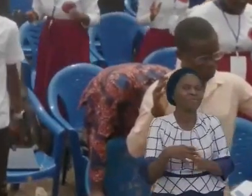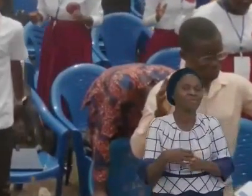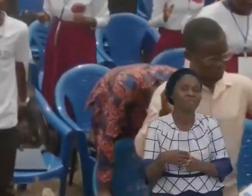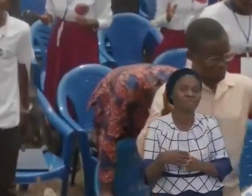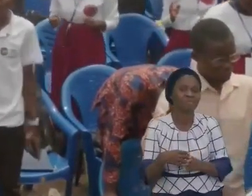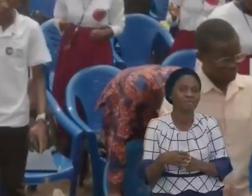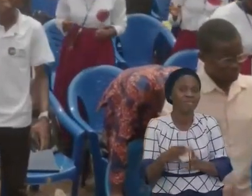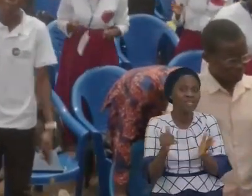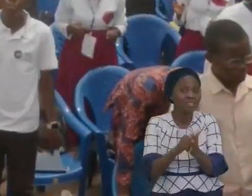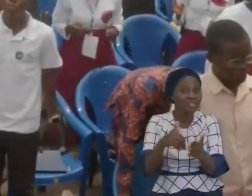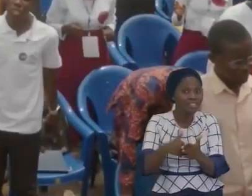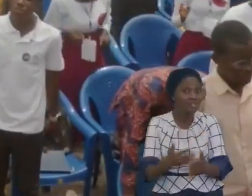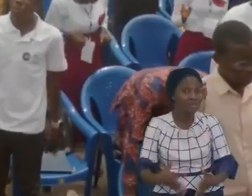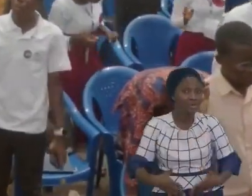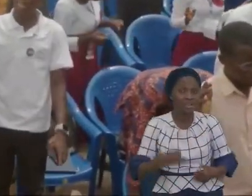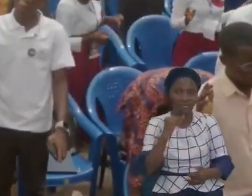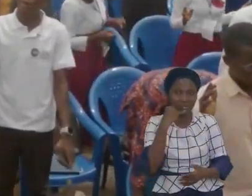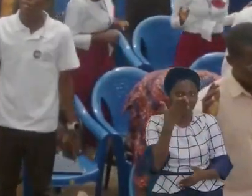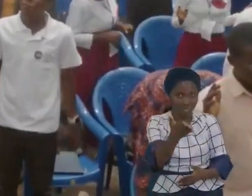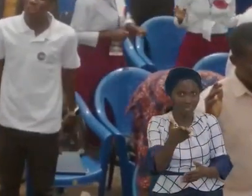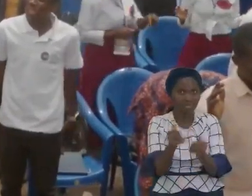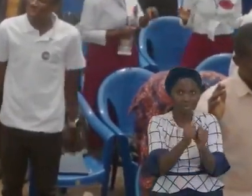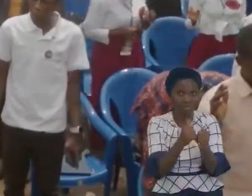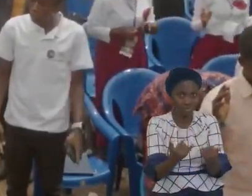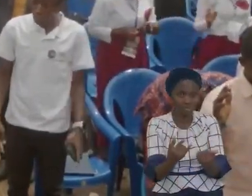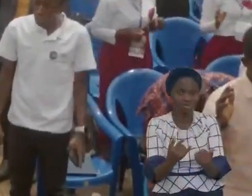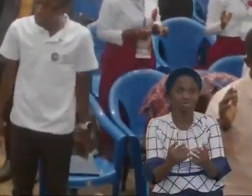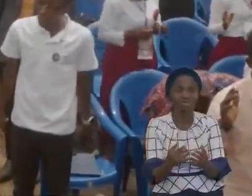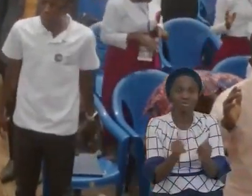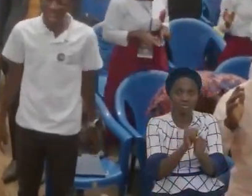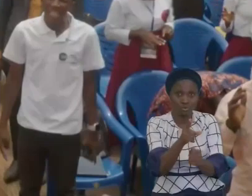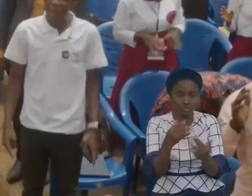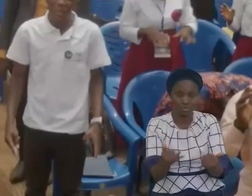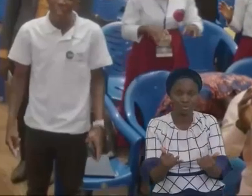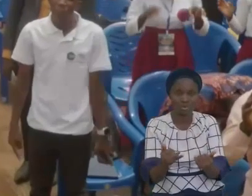Tell Him and He will save you.